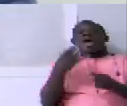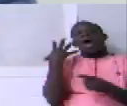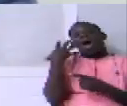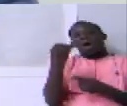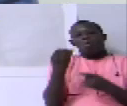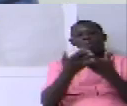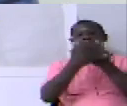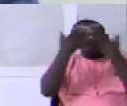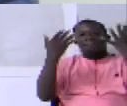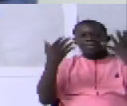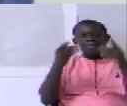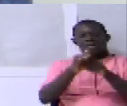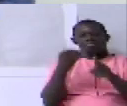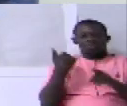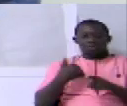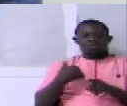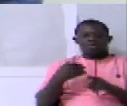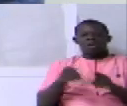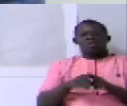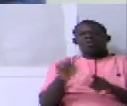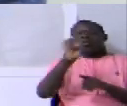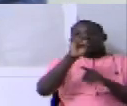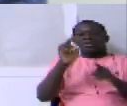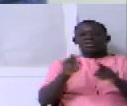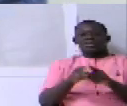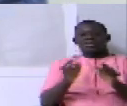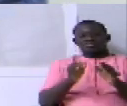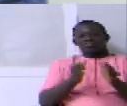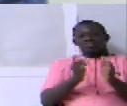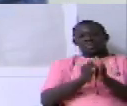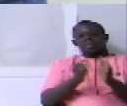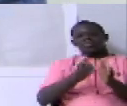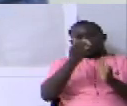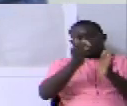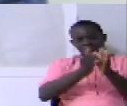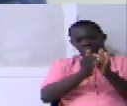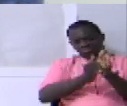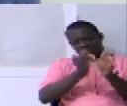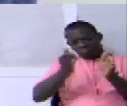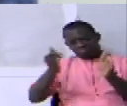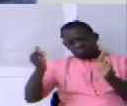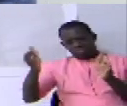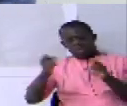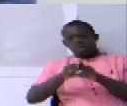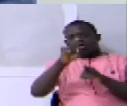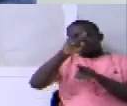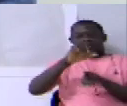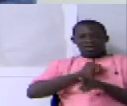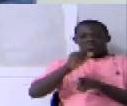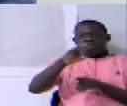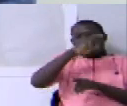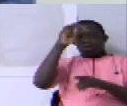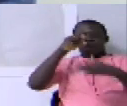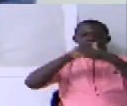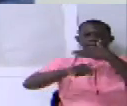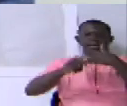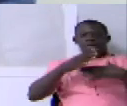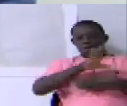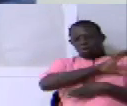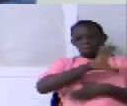How many what duration have you served in the main yard? Main yard wolem